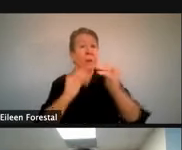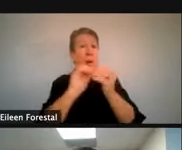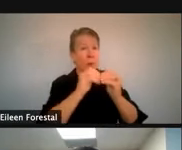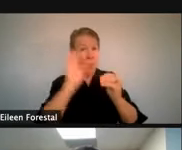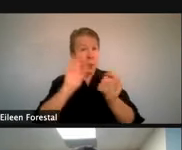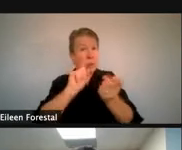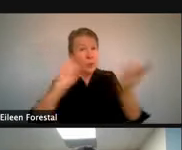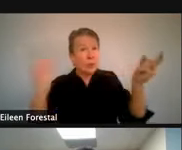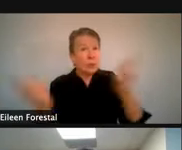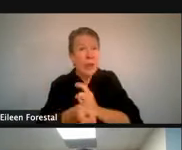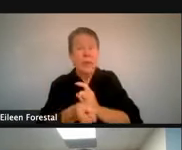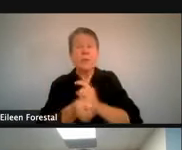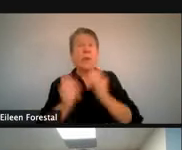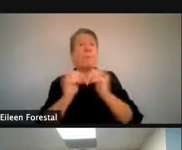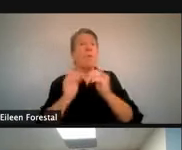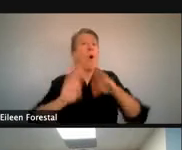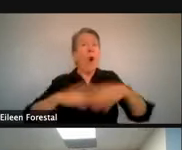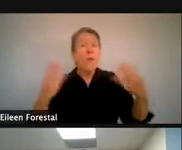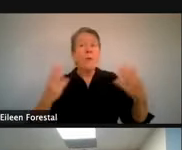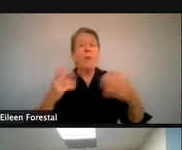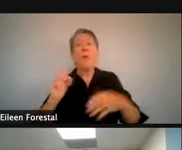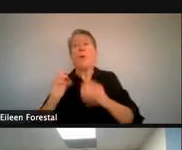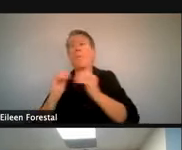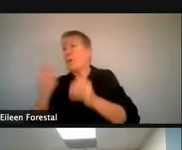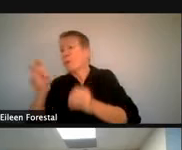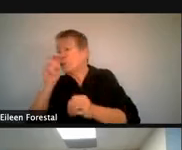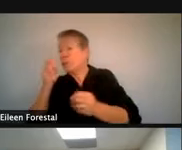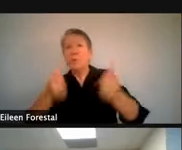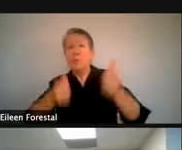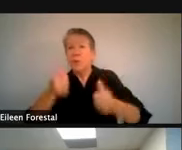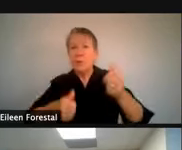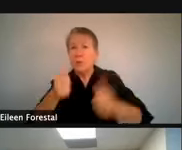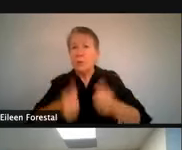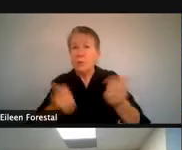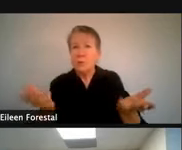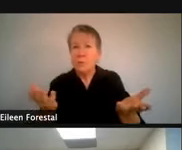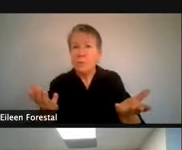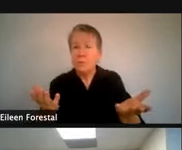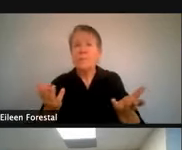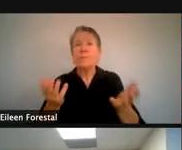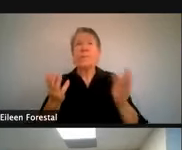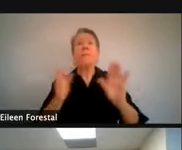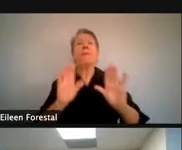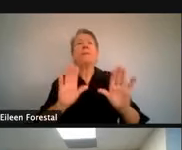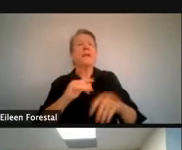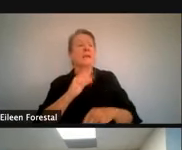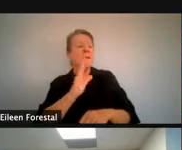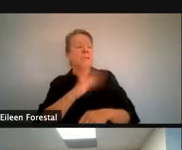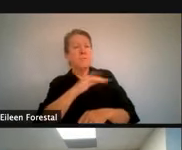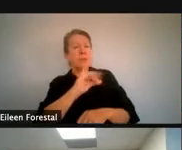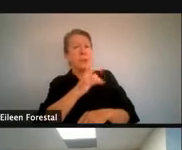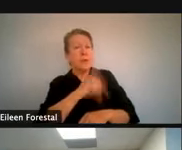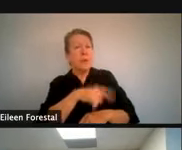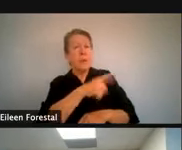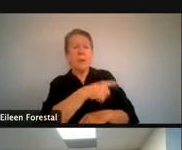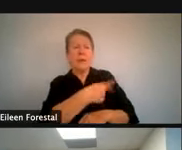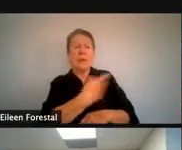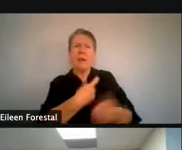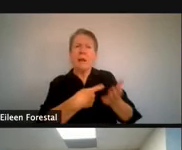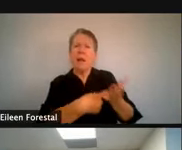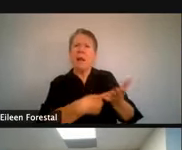on the table. Judy, one other comment I want to make is that you and I had the great honor last week